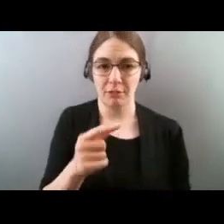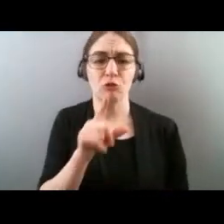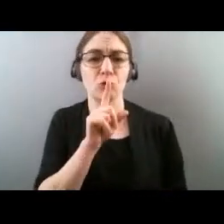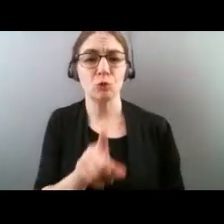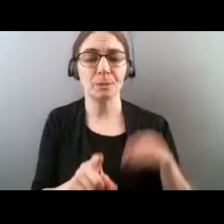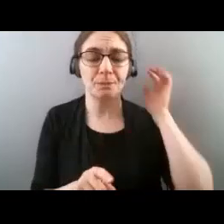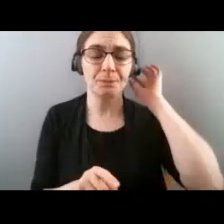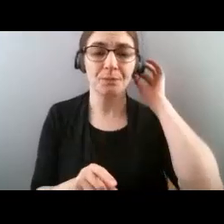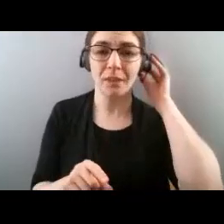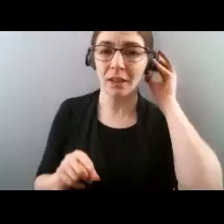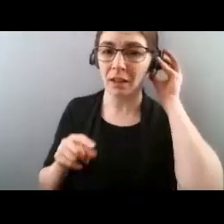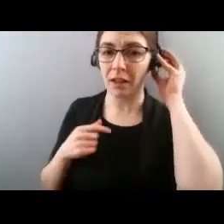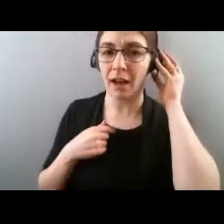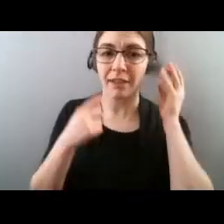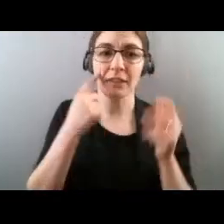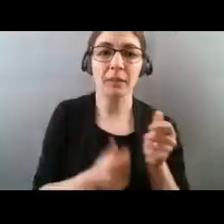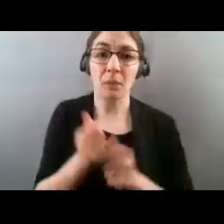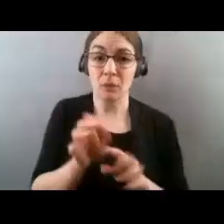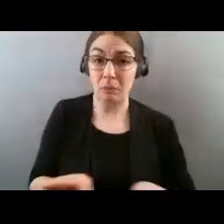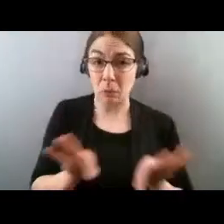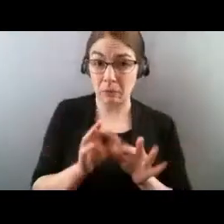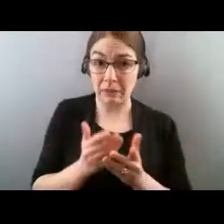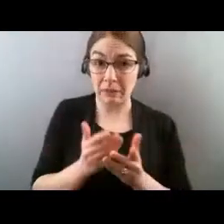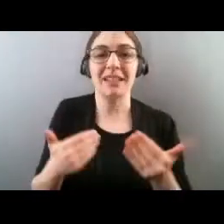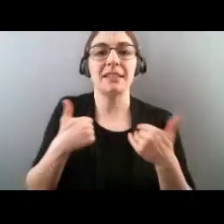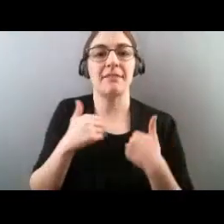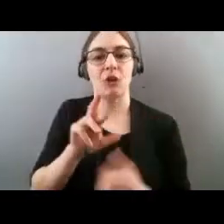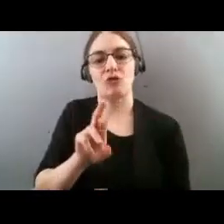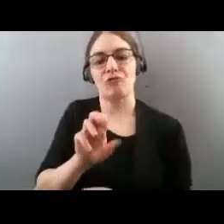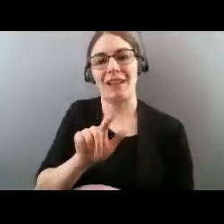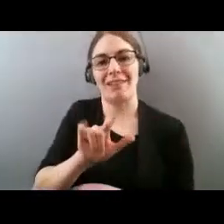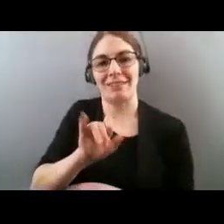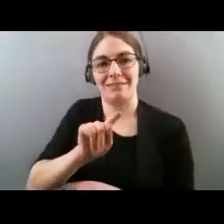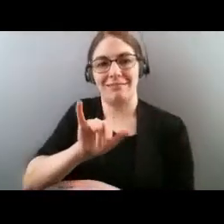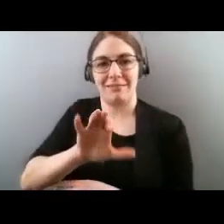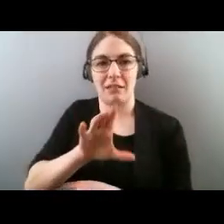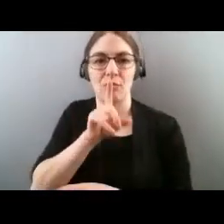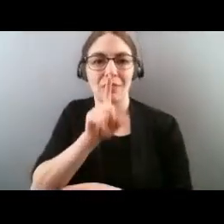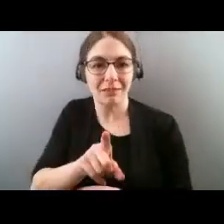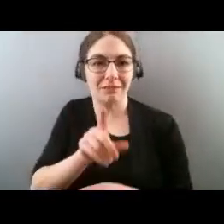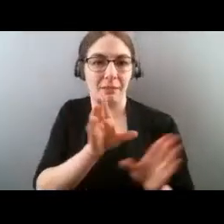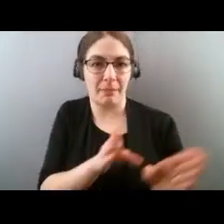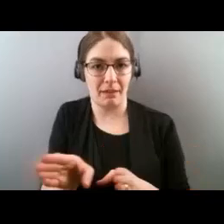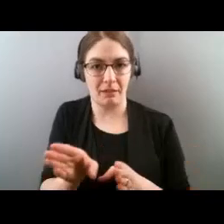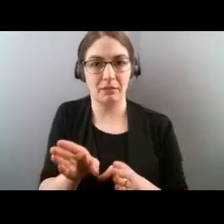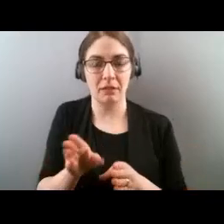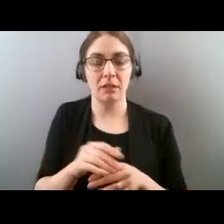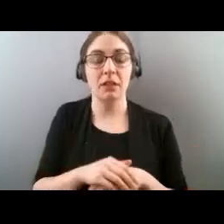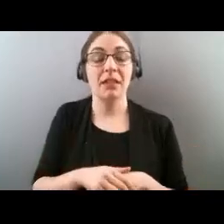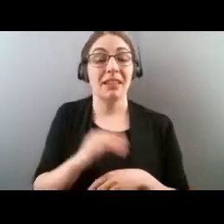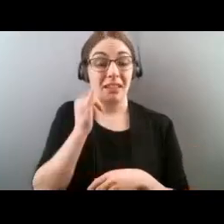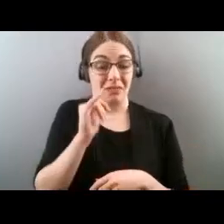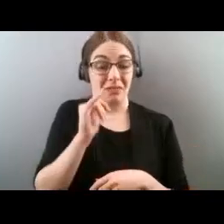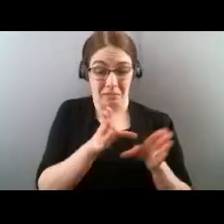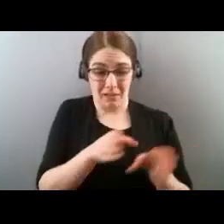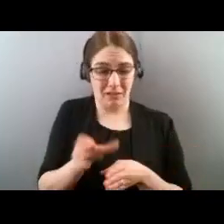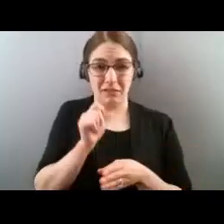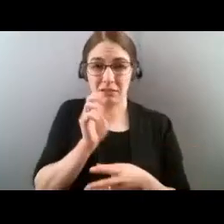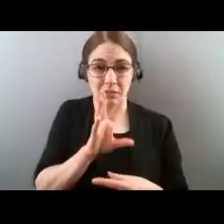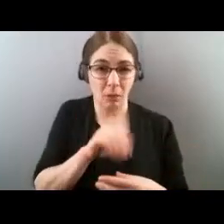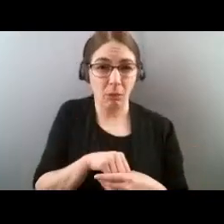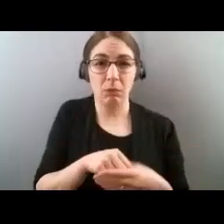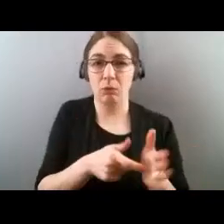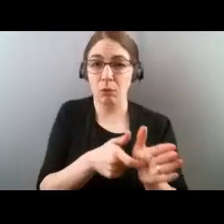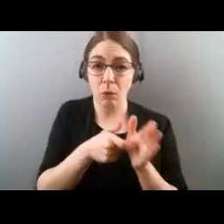thing, which may sound obvious, is to have a realistic plan in the first place. If the plan does not contain requirements